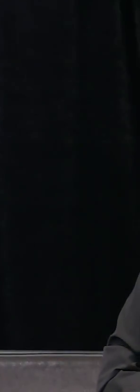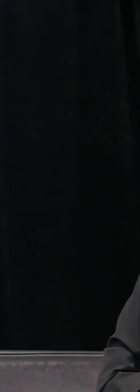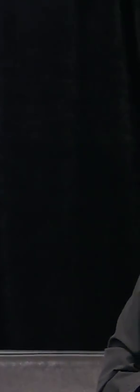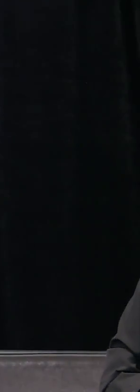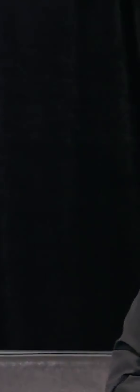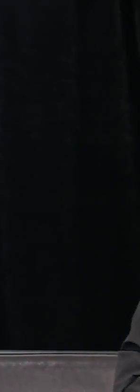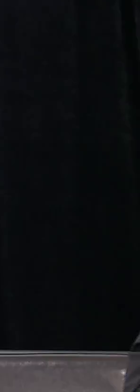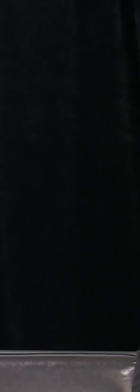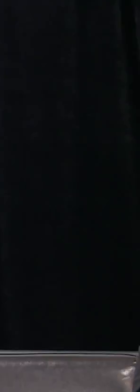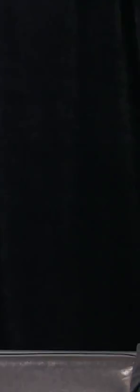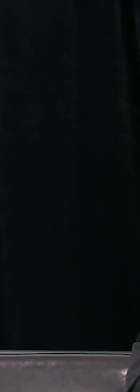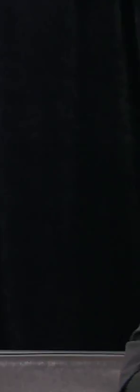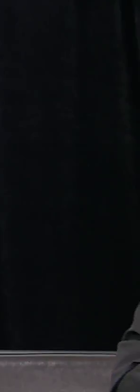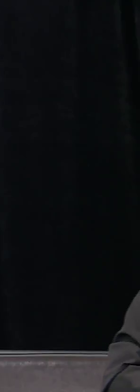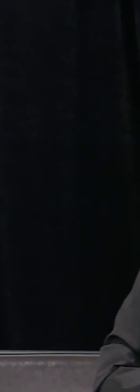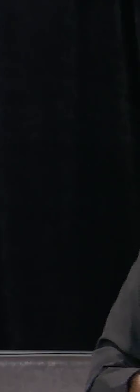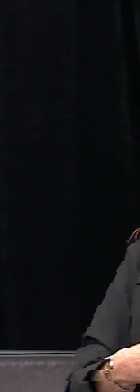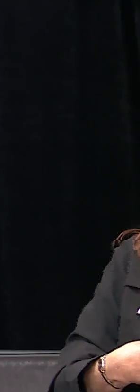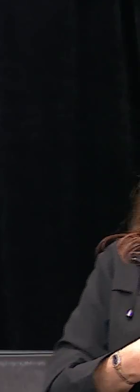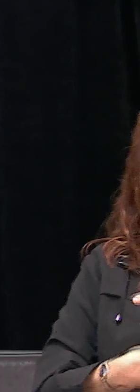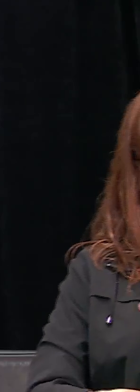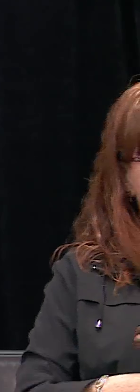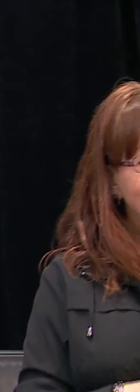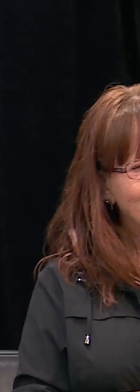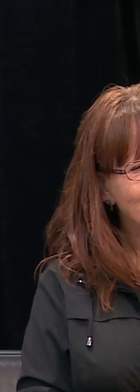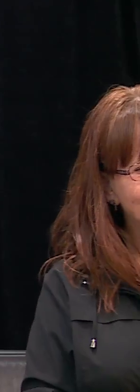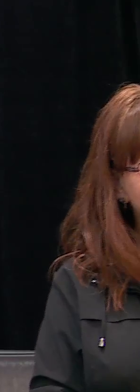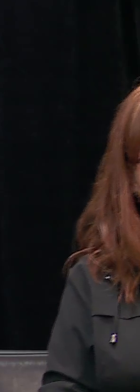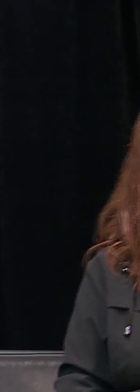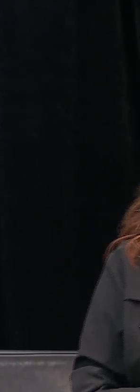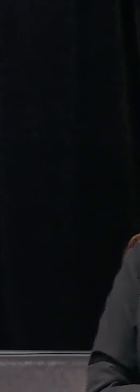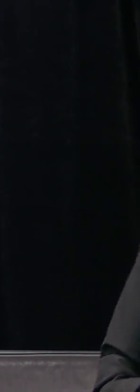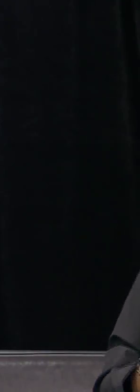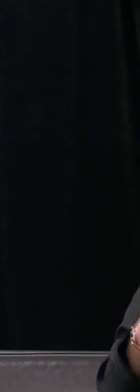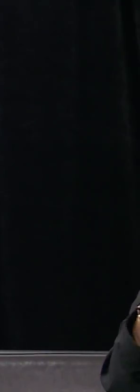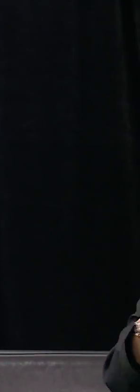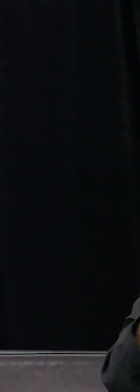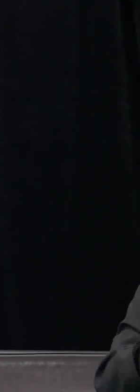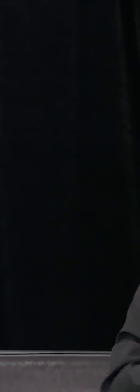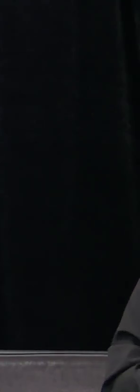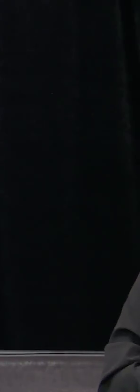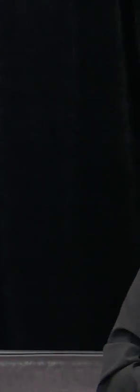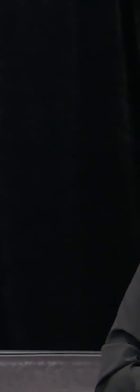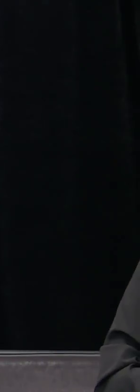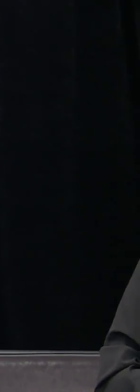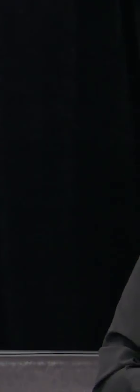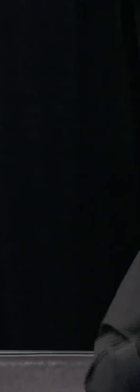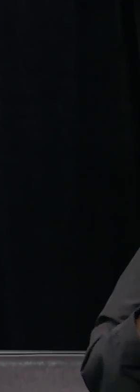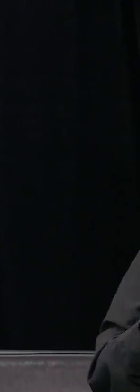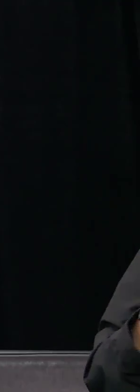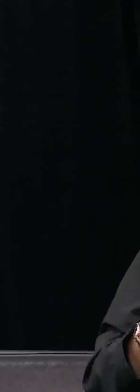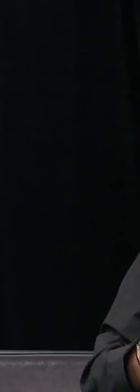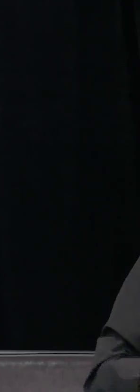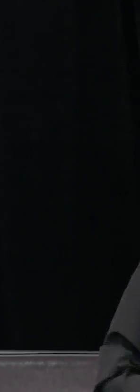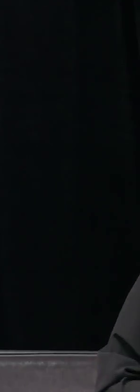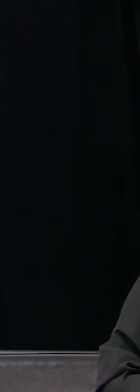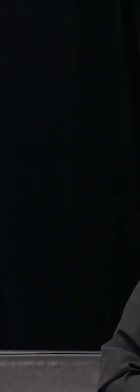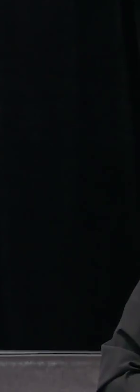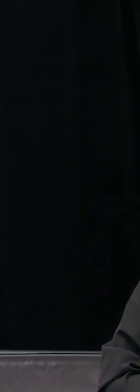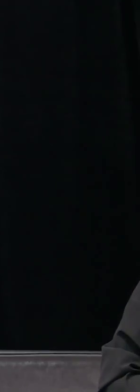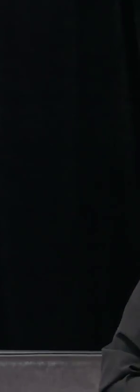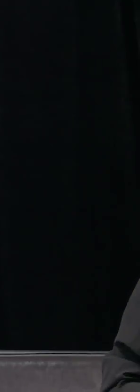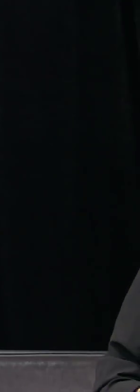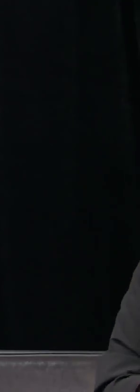So it's interesting because I started this fight of accessibility when I was 8 years old, and it's a fight